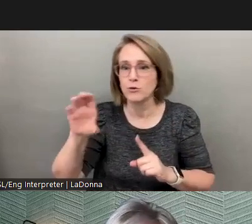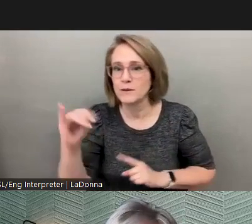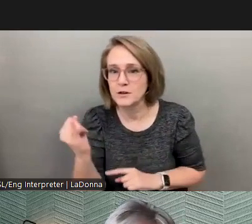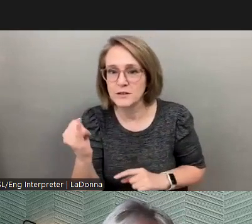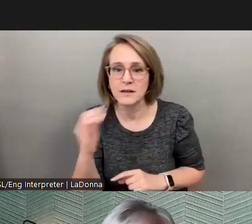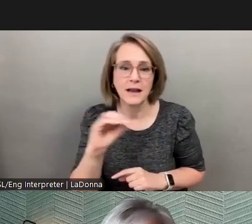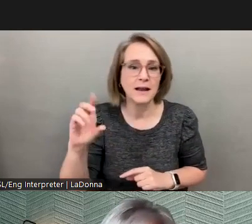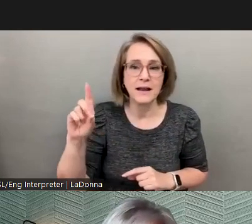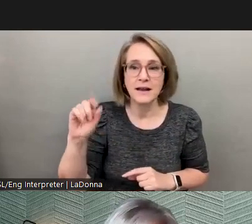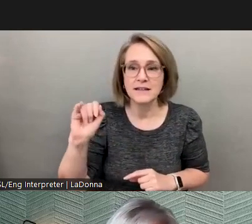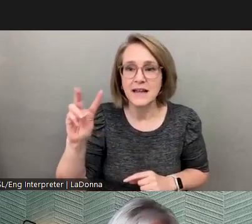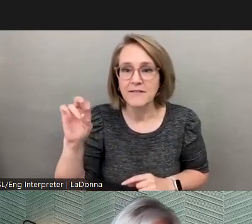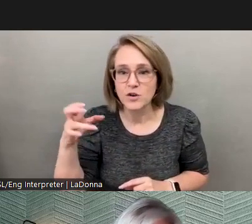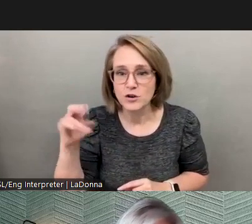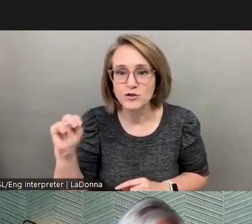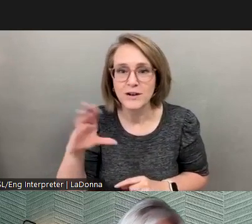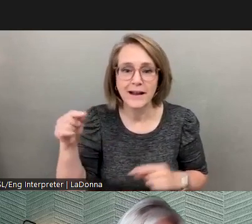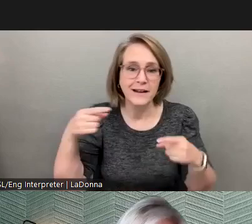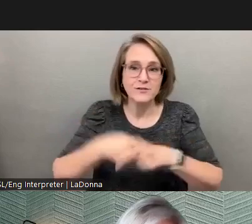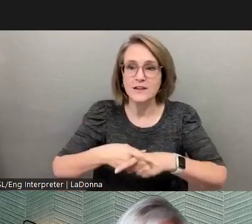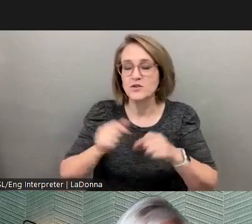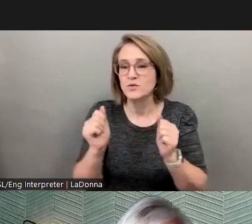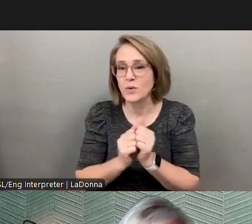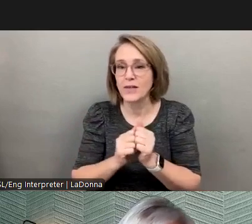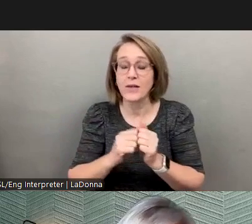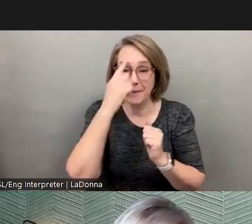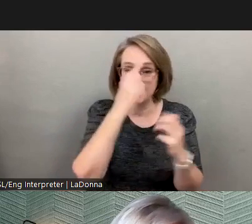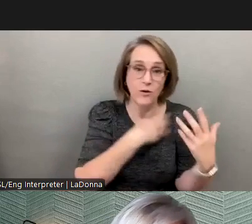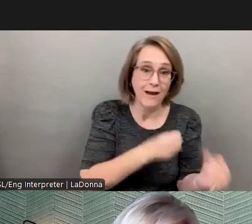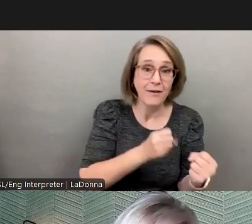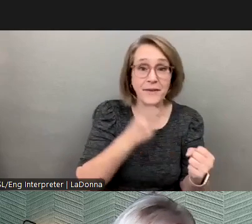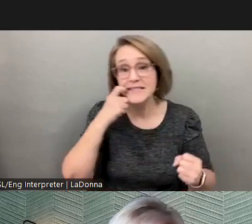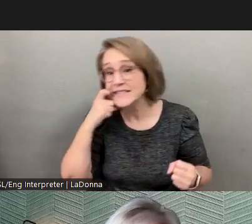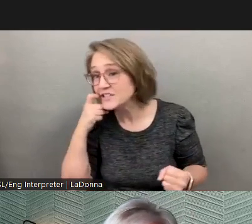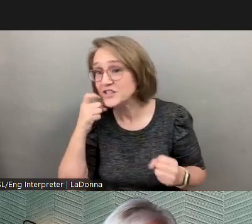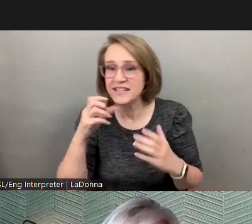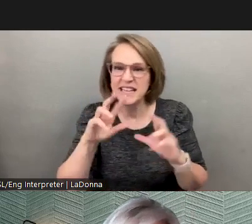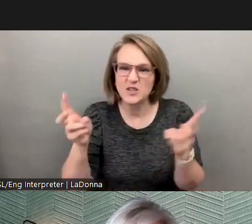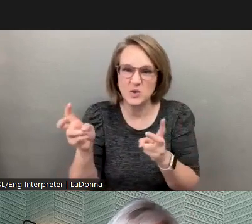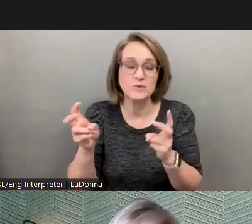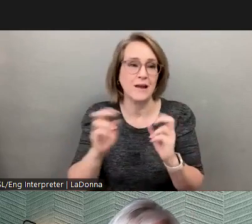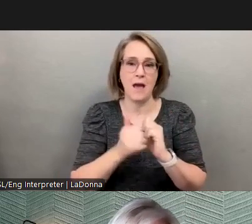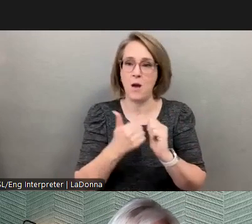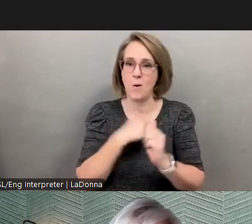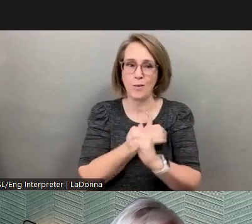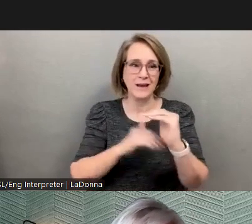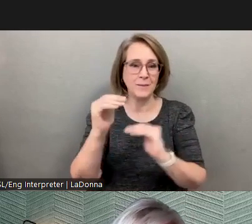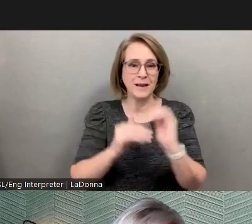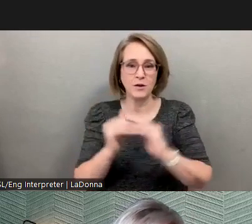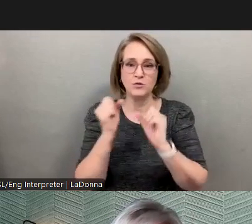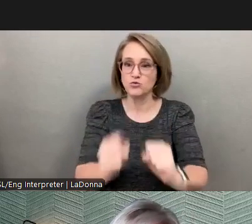and diversion and the intersections with mental health and addiction issues, and building those strong collaborations